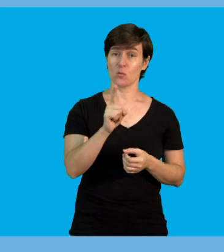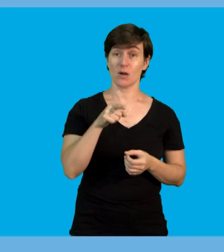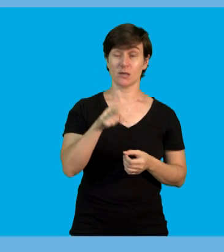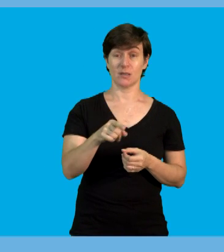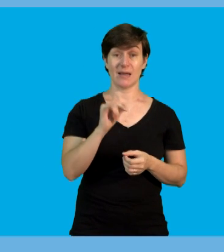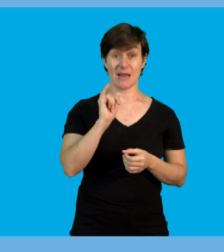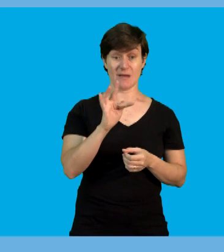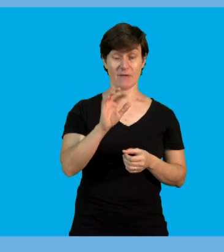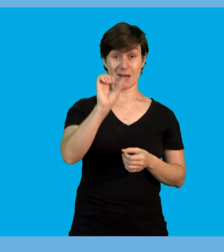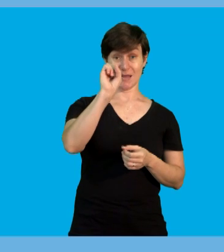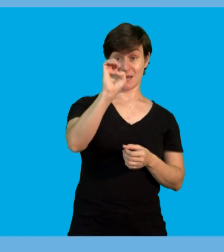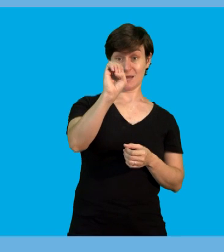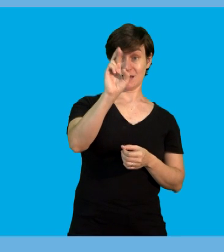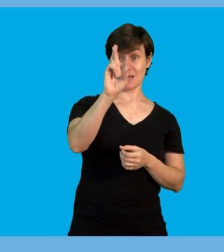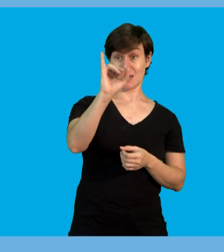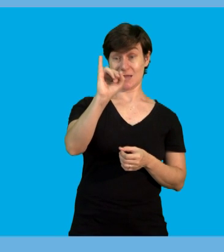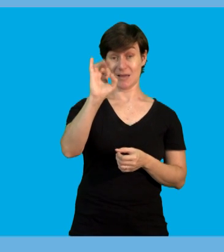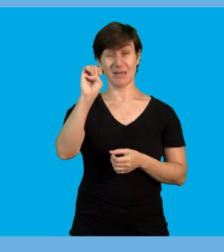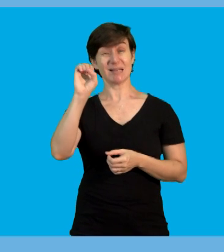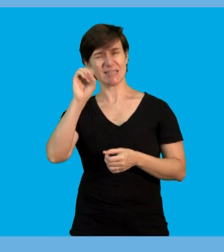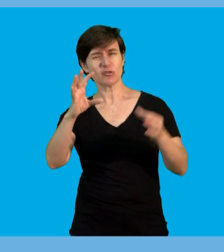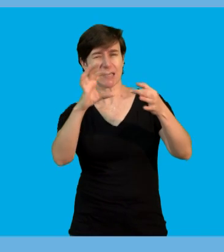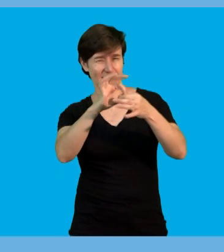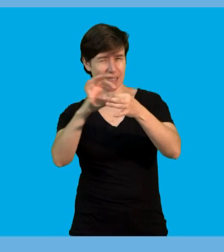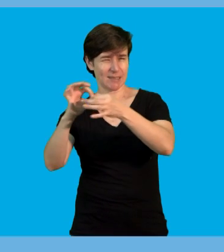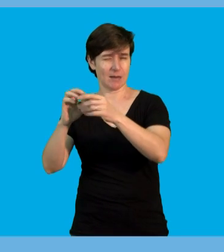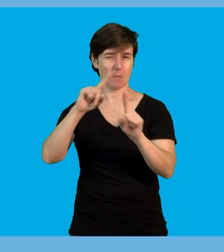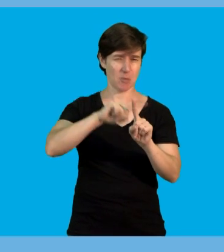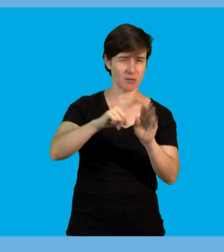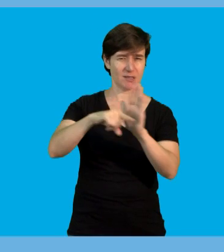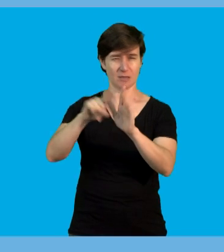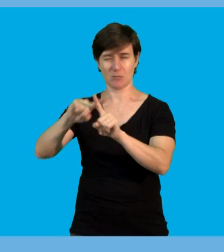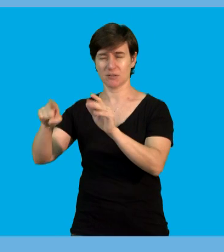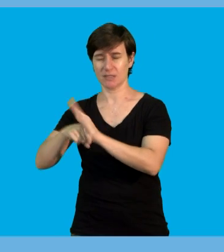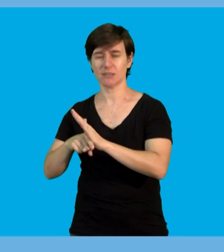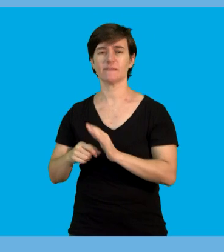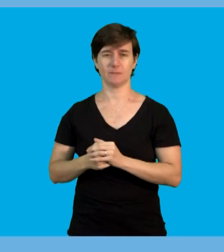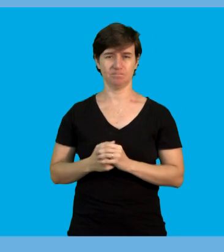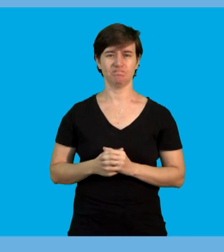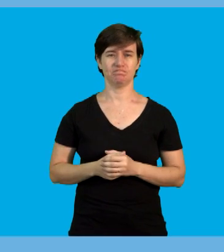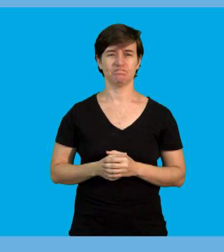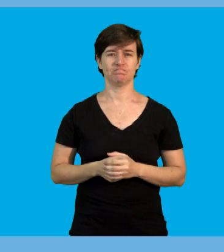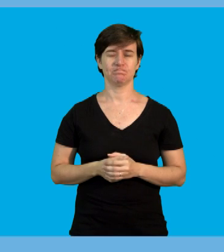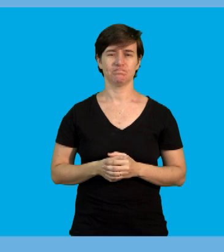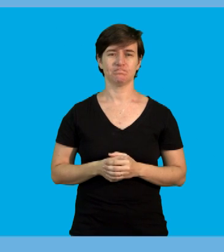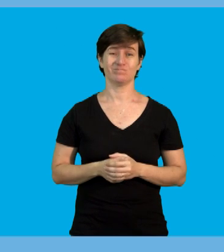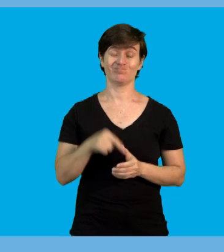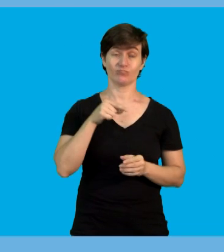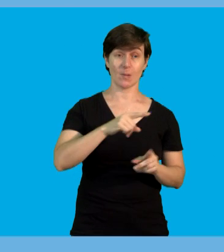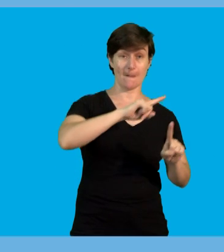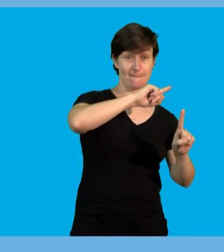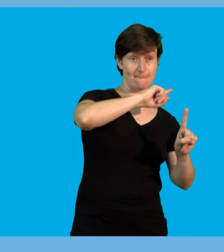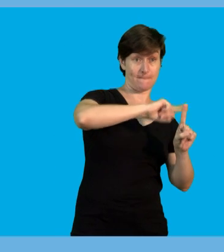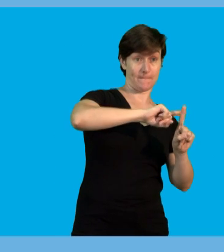when our cells are connected in series. So we should also know that a positive pole, when you're talking about a series